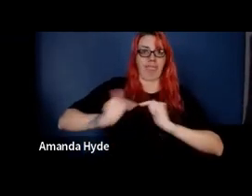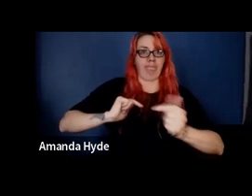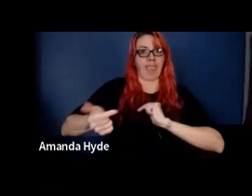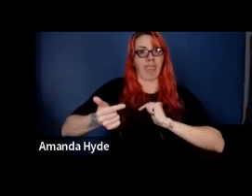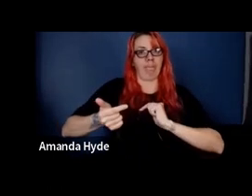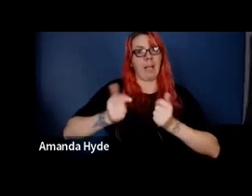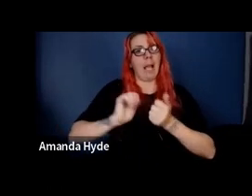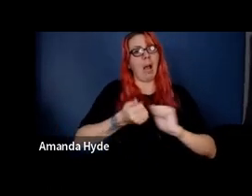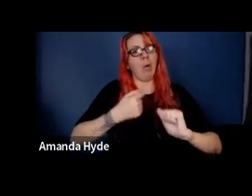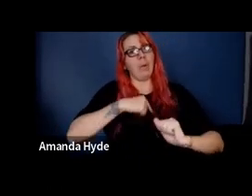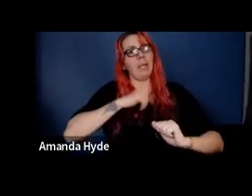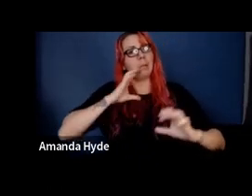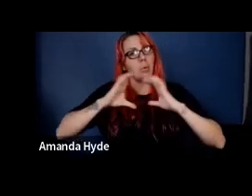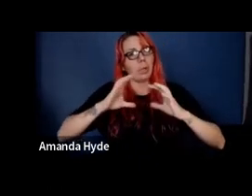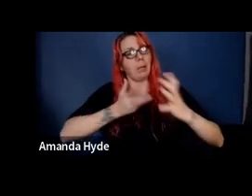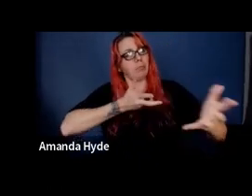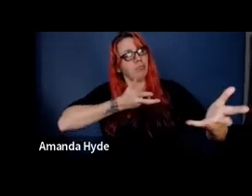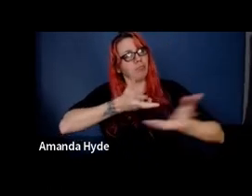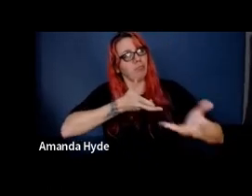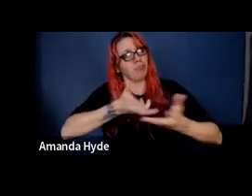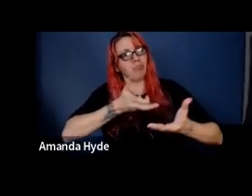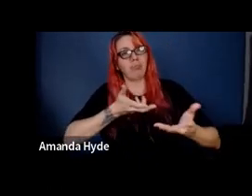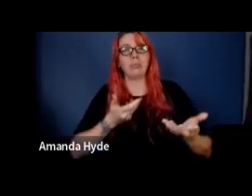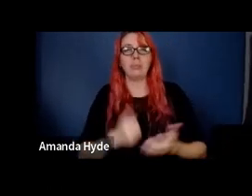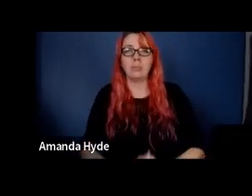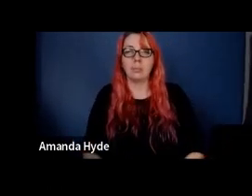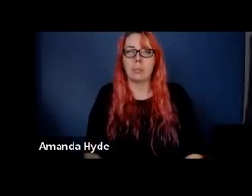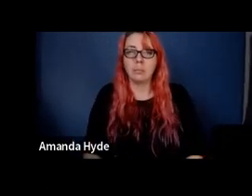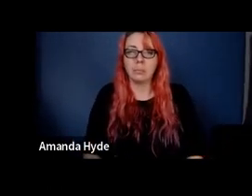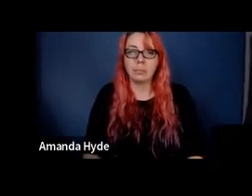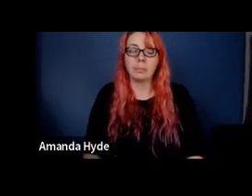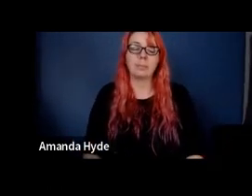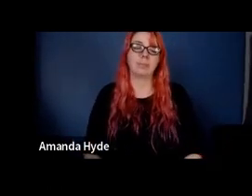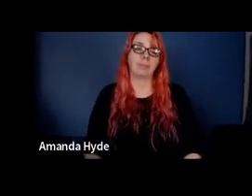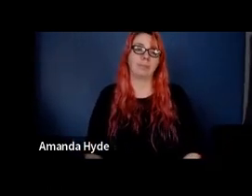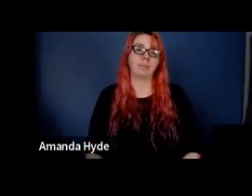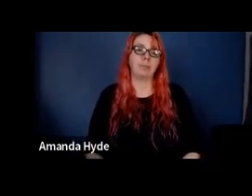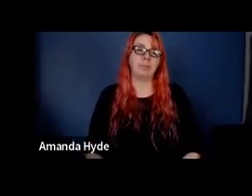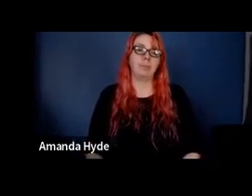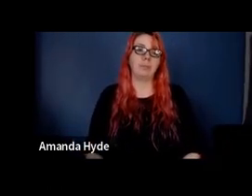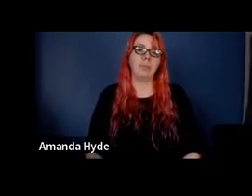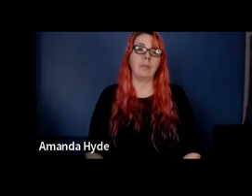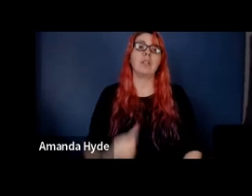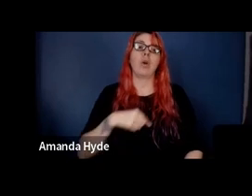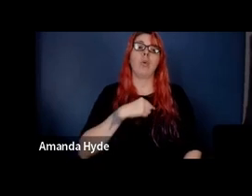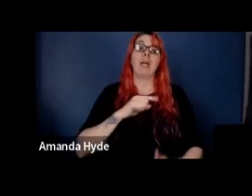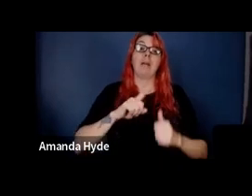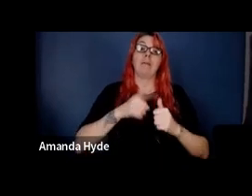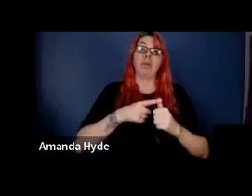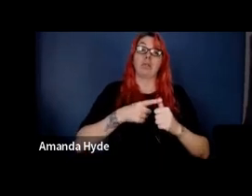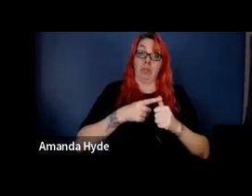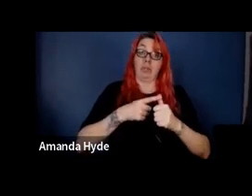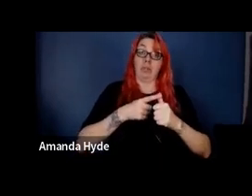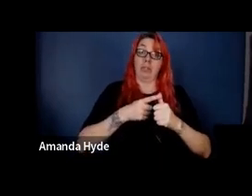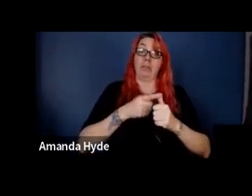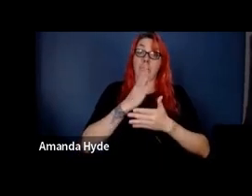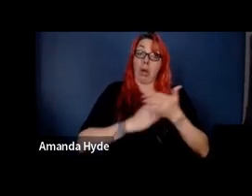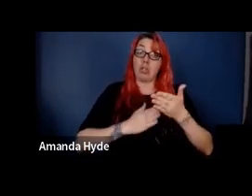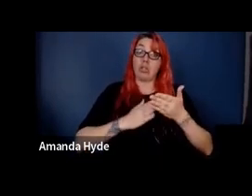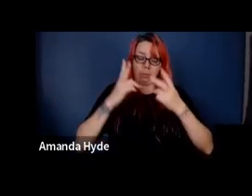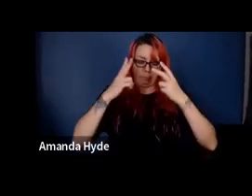components here presented are for just us starting with ourselves. How are we aware of our own experience of the